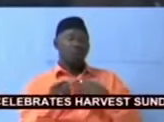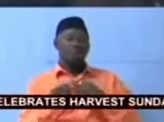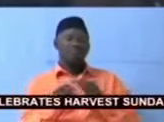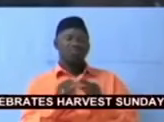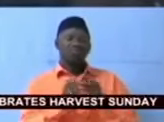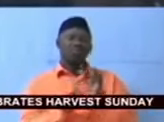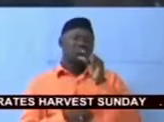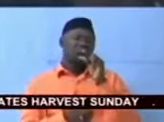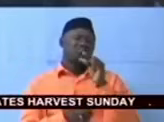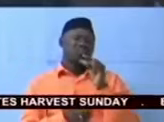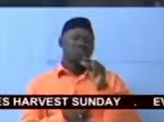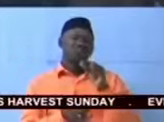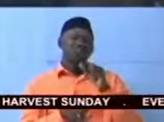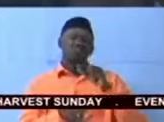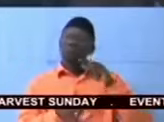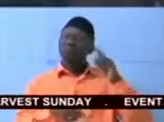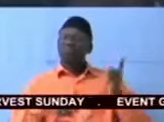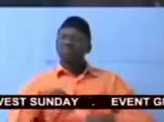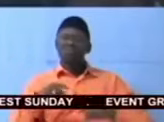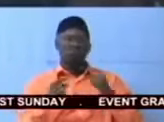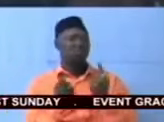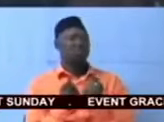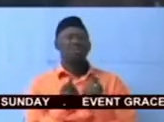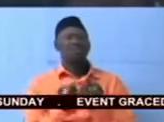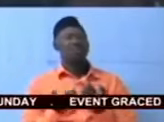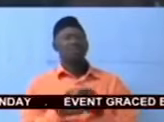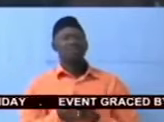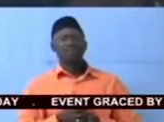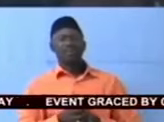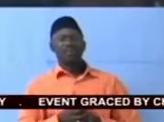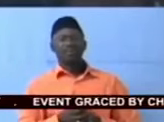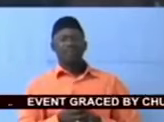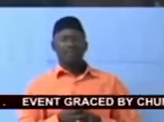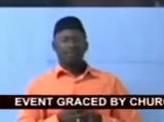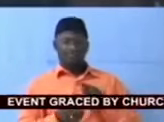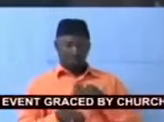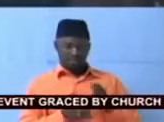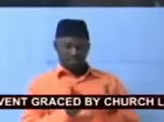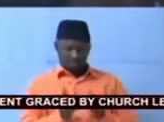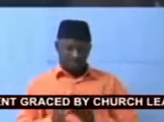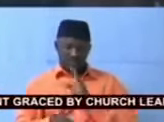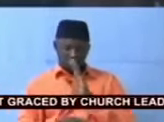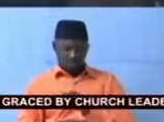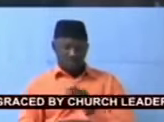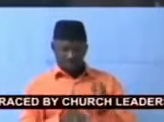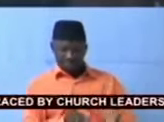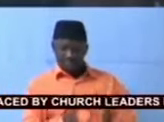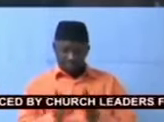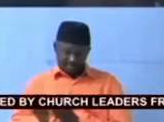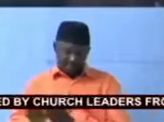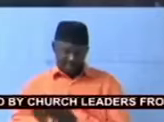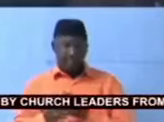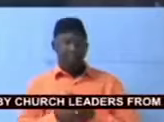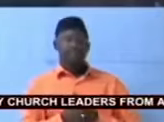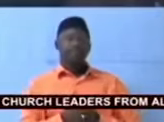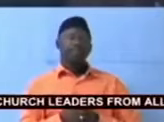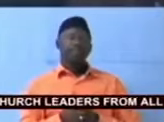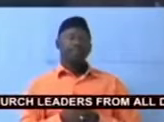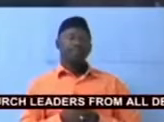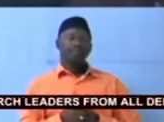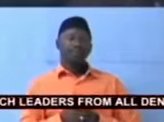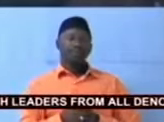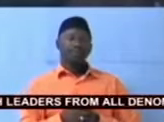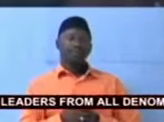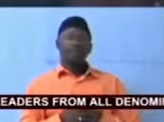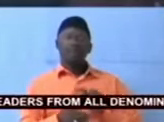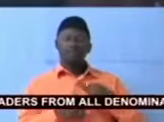lañ. And so when that was done, gannaaw bu mu defé lolu, and I decided to adjourn the